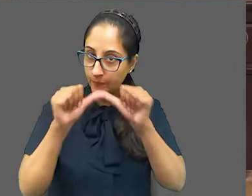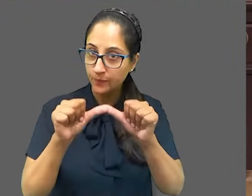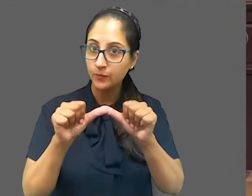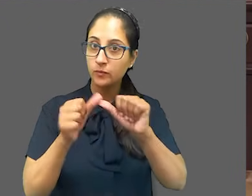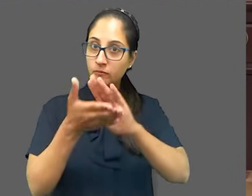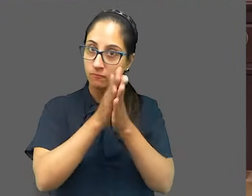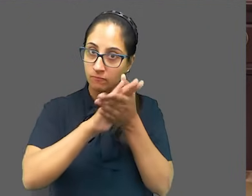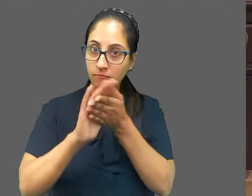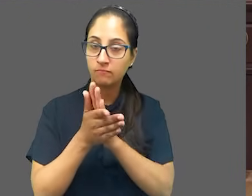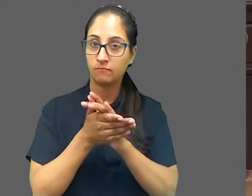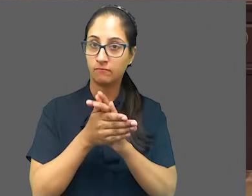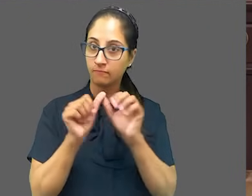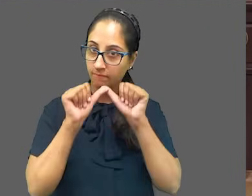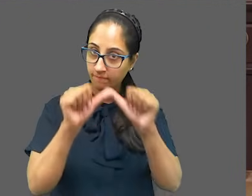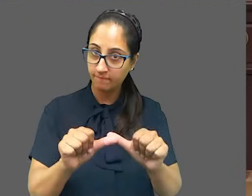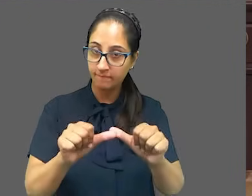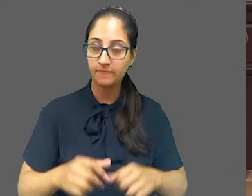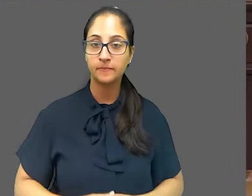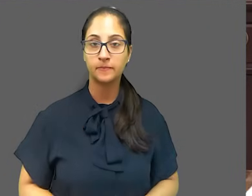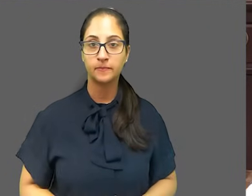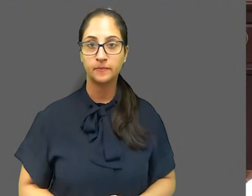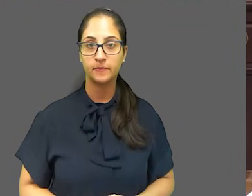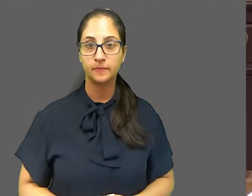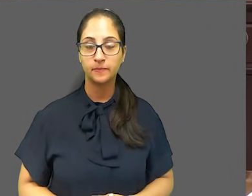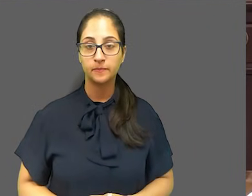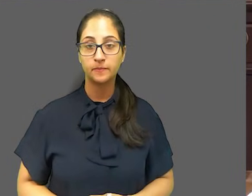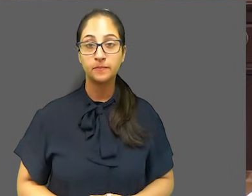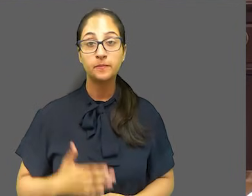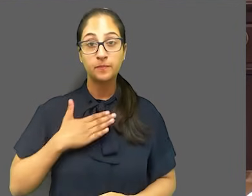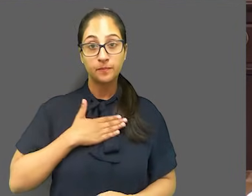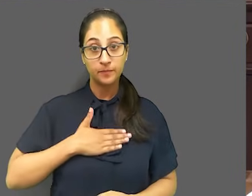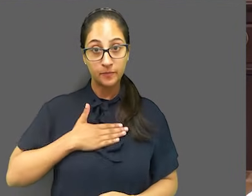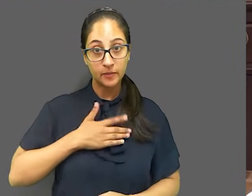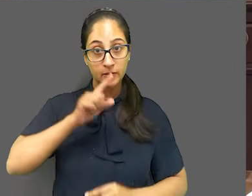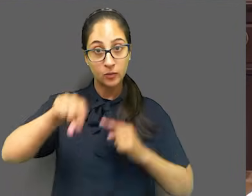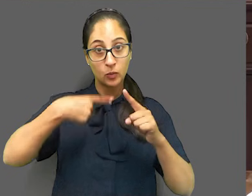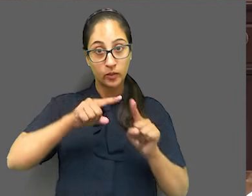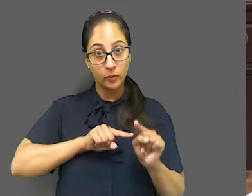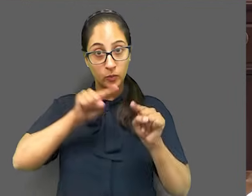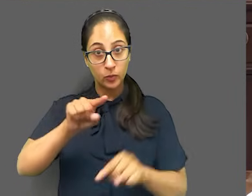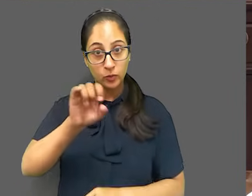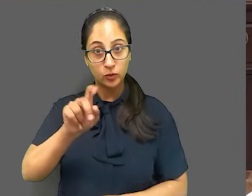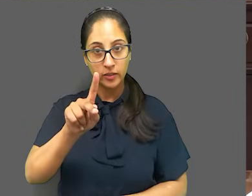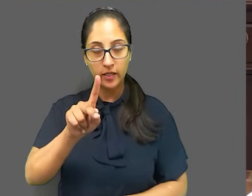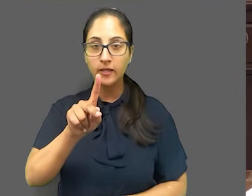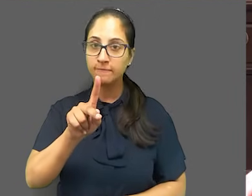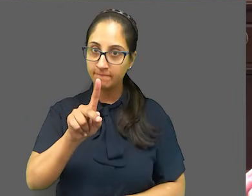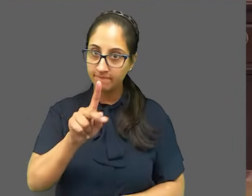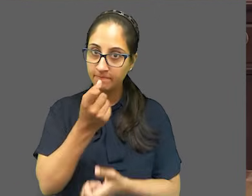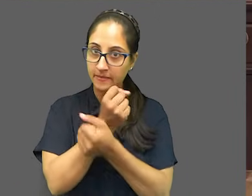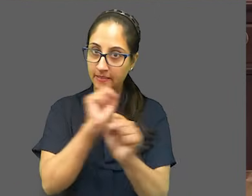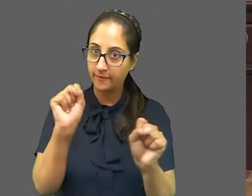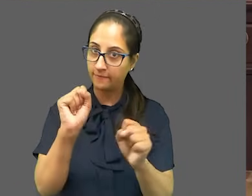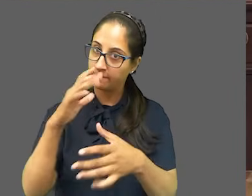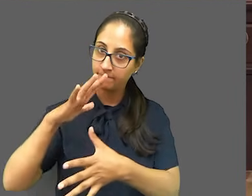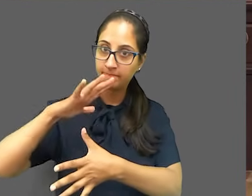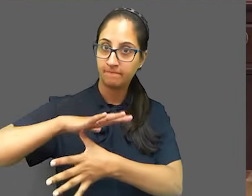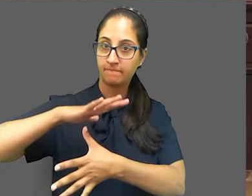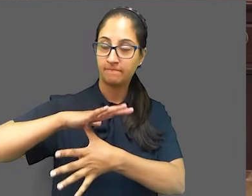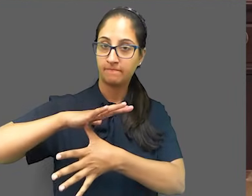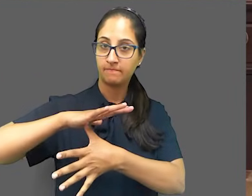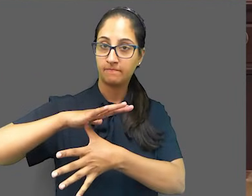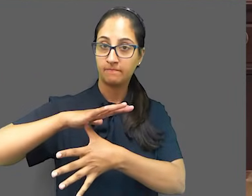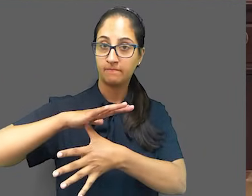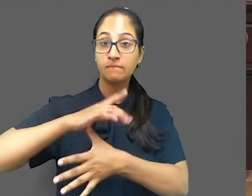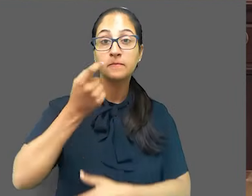I also request your utmost consideration and sensitivity when attending Jamaat Khana. Jamaat Khana reopening